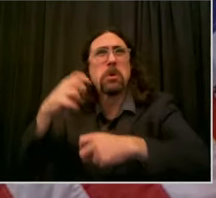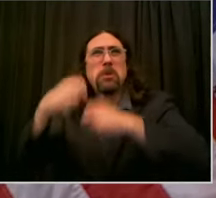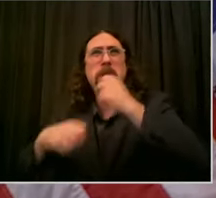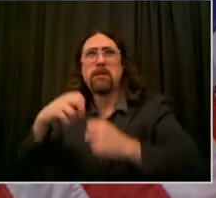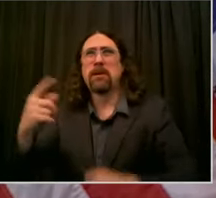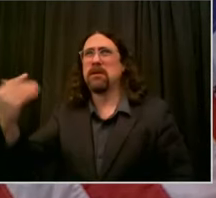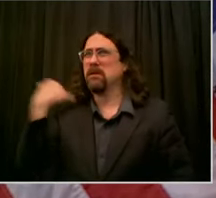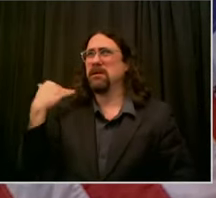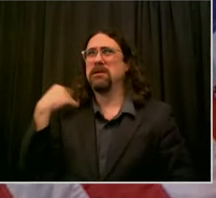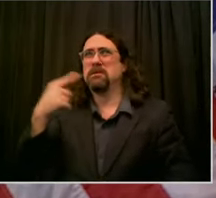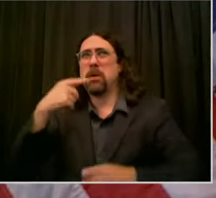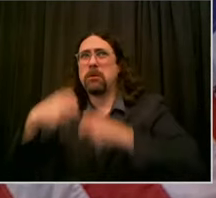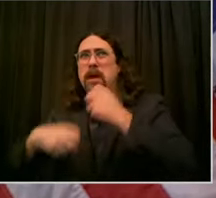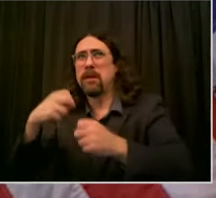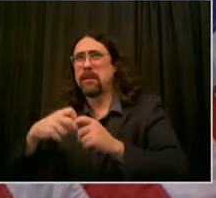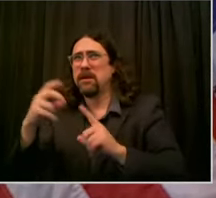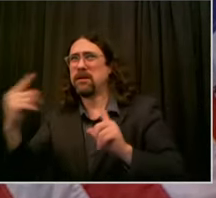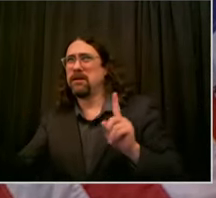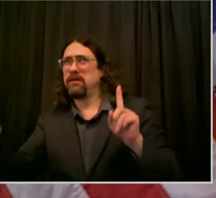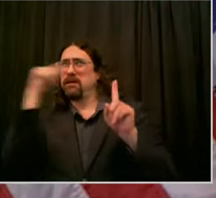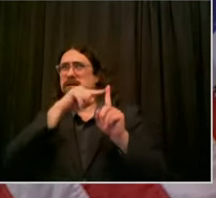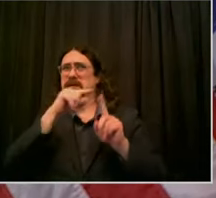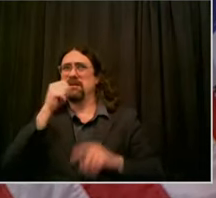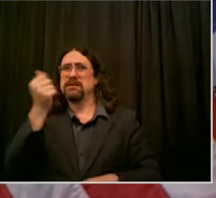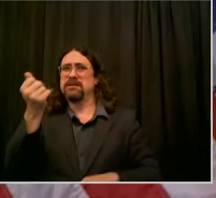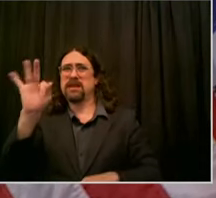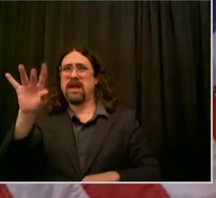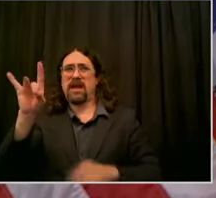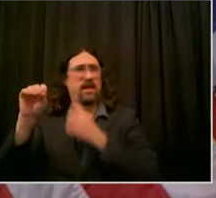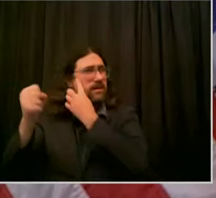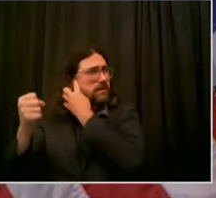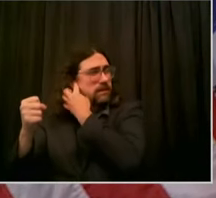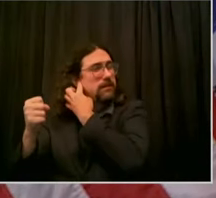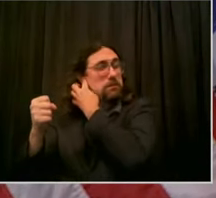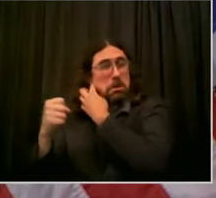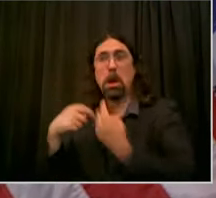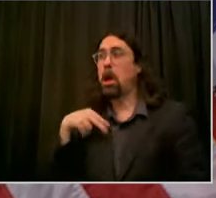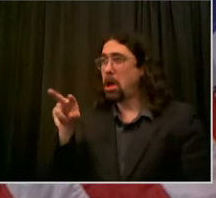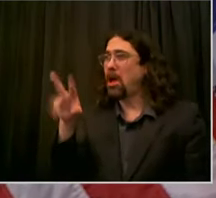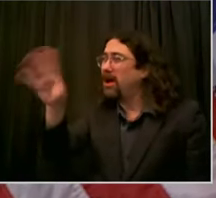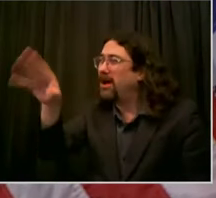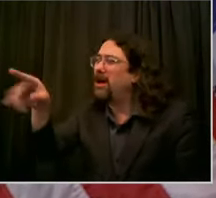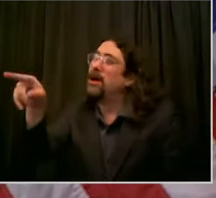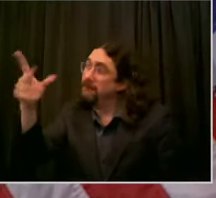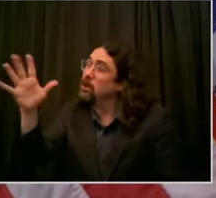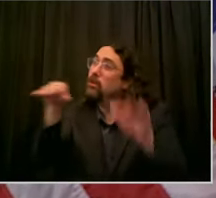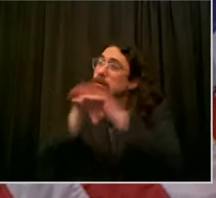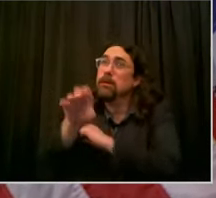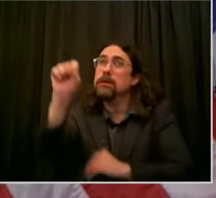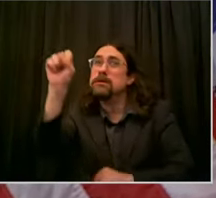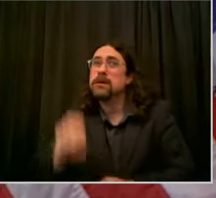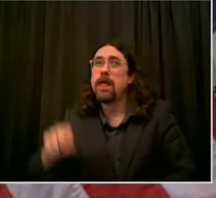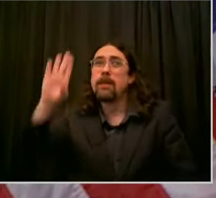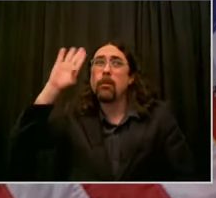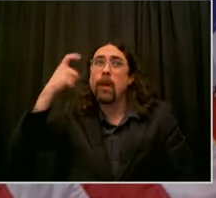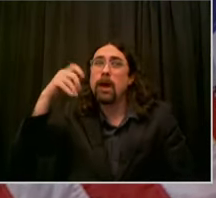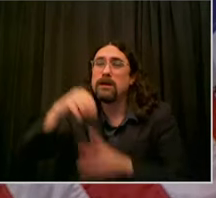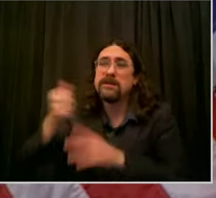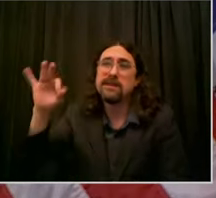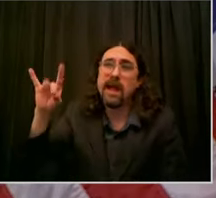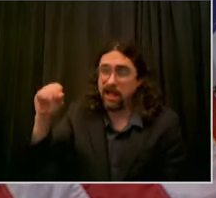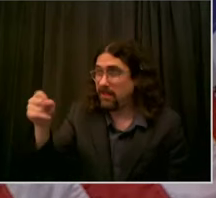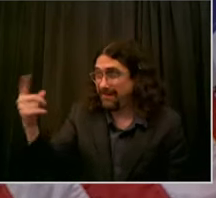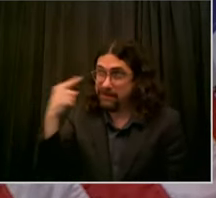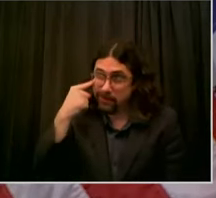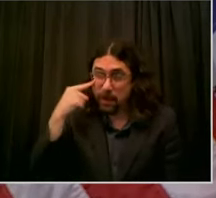What they went through night before last was horrible, but they went through 100 times worse and came back from it because they're that